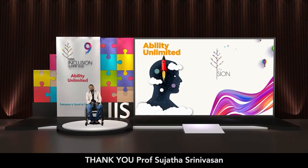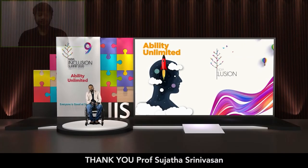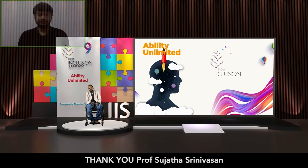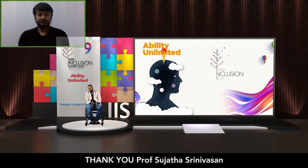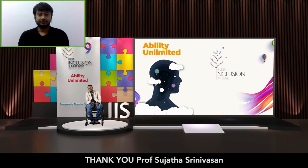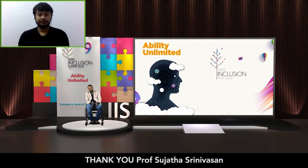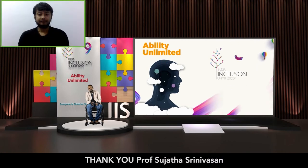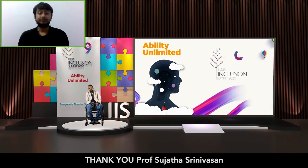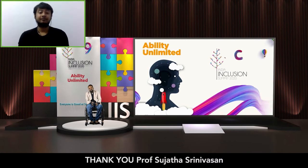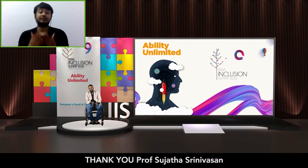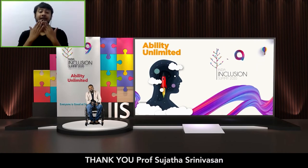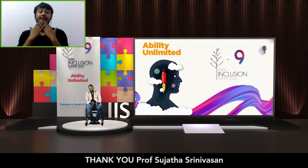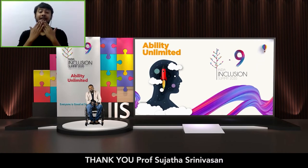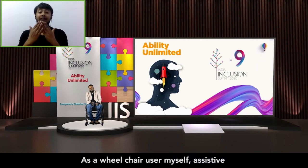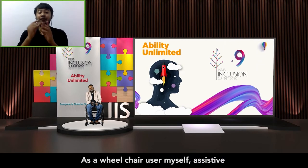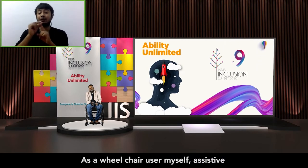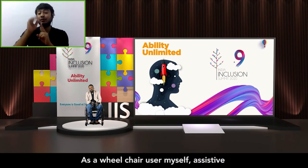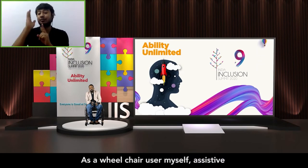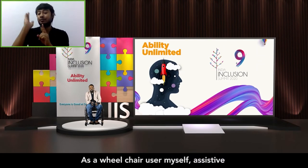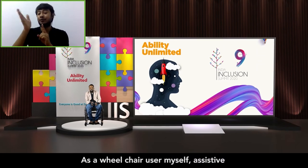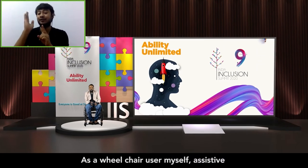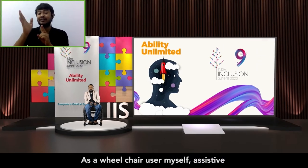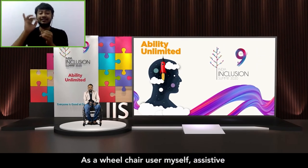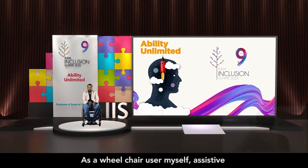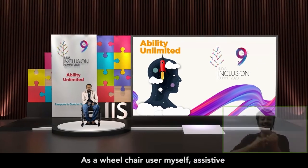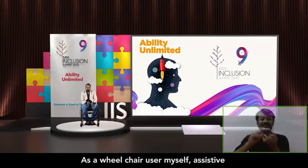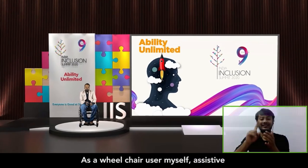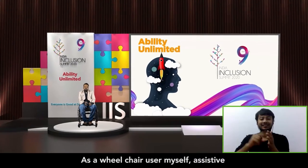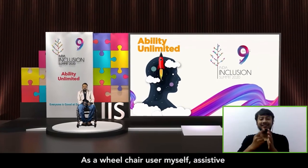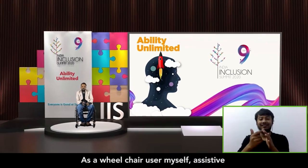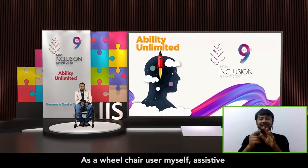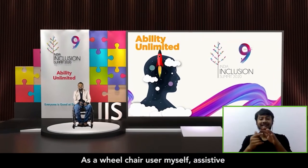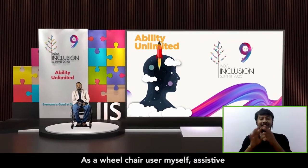Thank you, Professor Sujata Srinivasan. As a wheelchair user